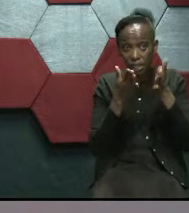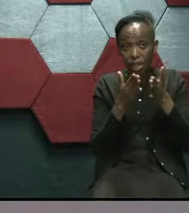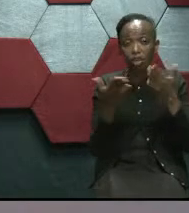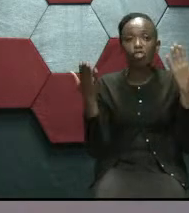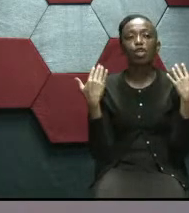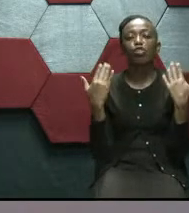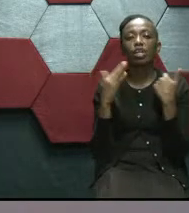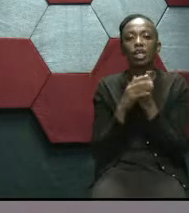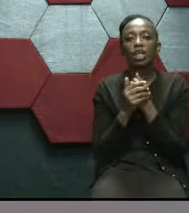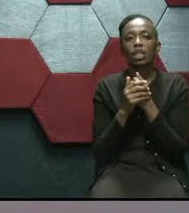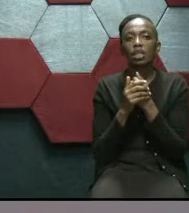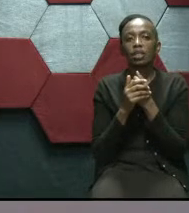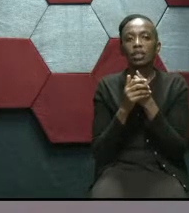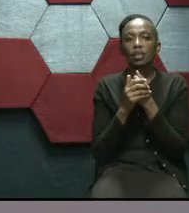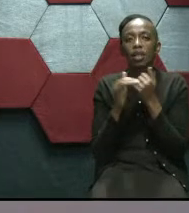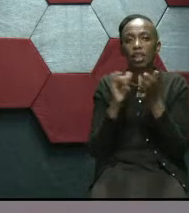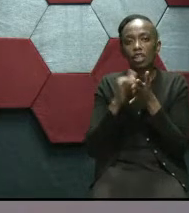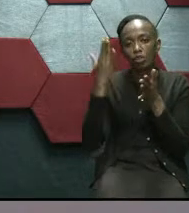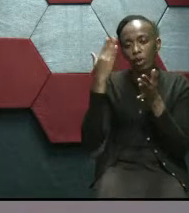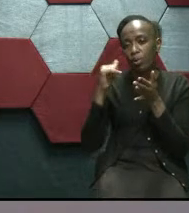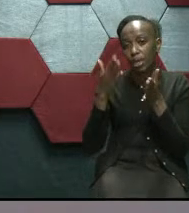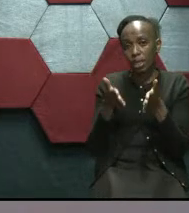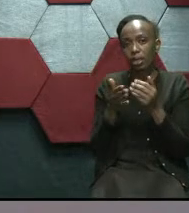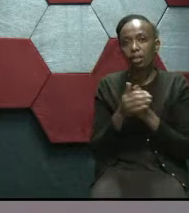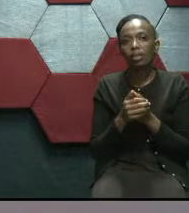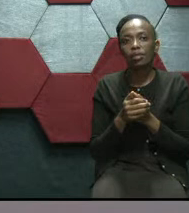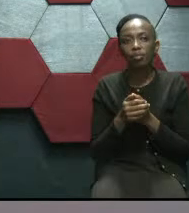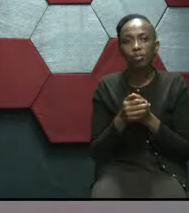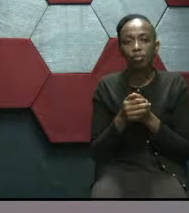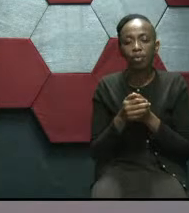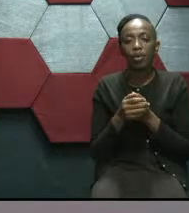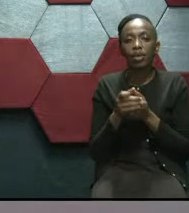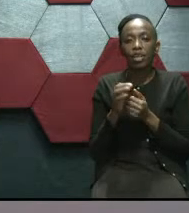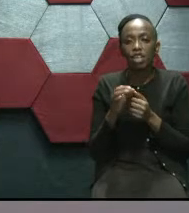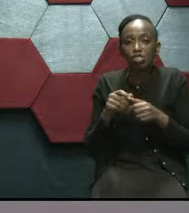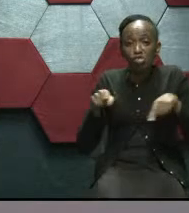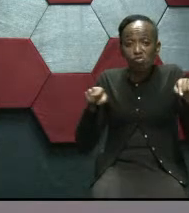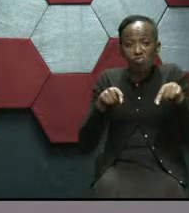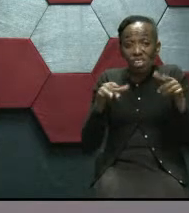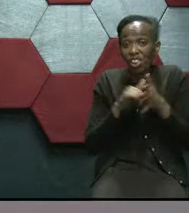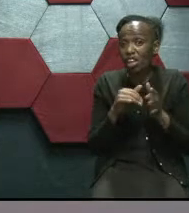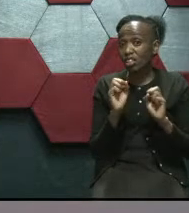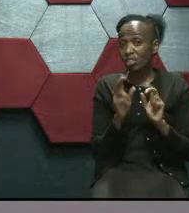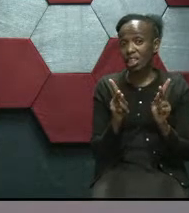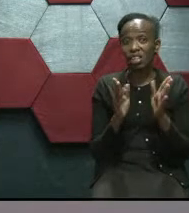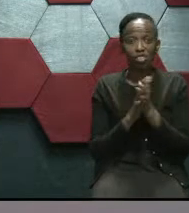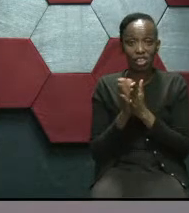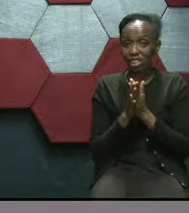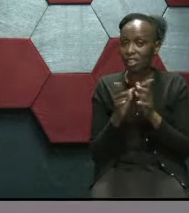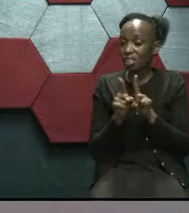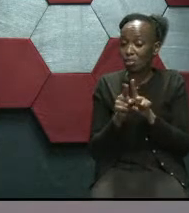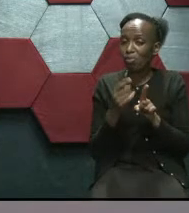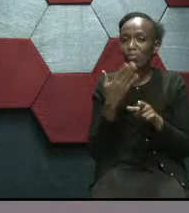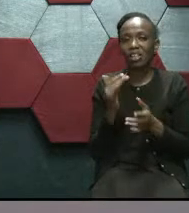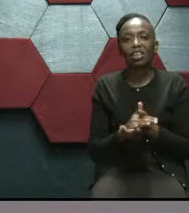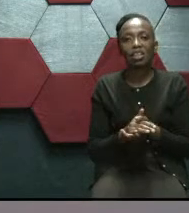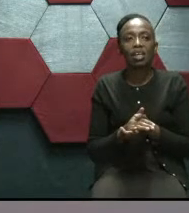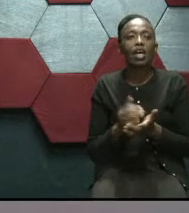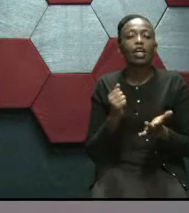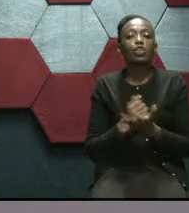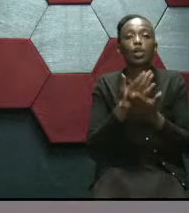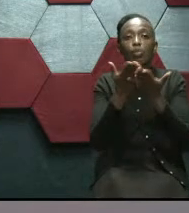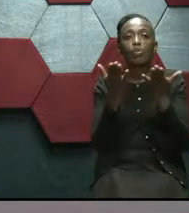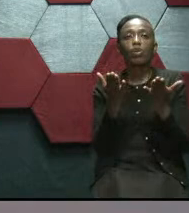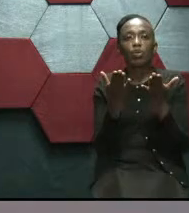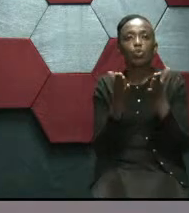forever. And you know, this is why we're here. If you're nervous, that is fine. If you're excited, that is even better. And to help you get